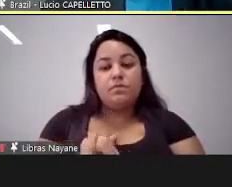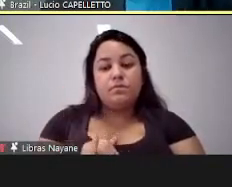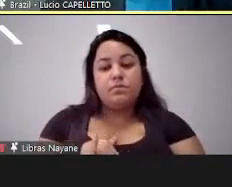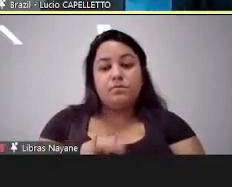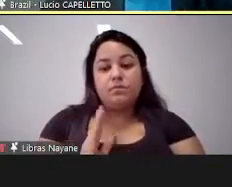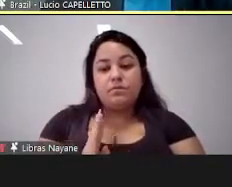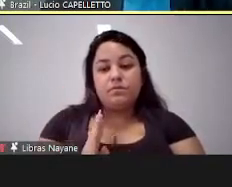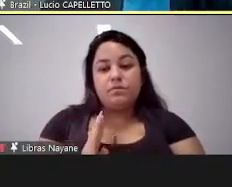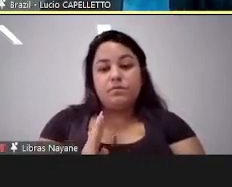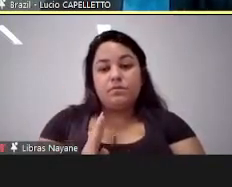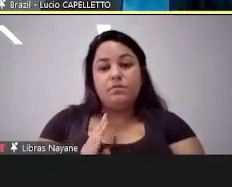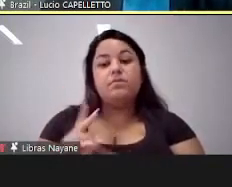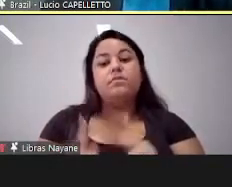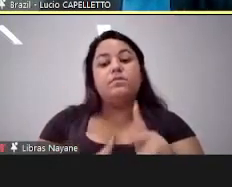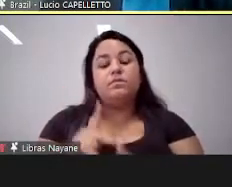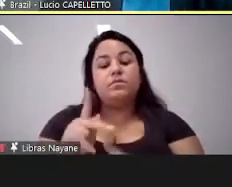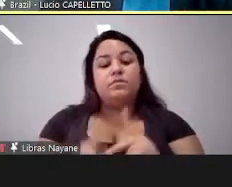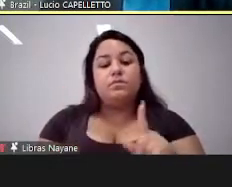13%